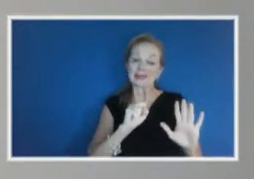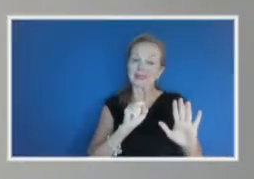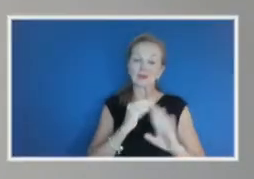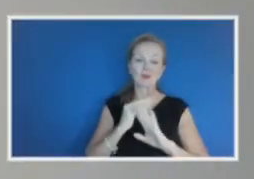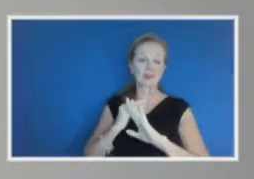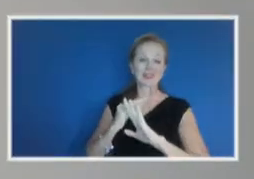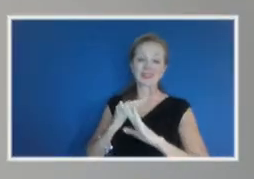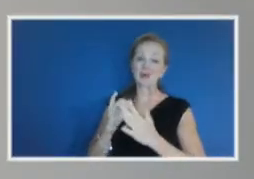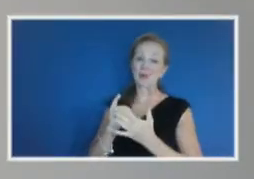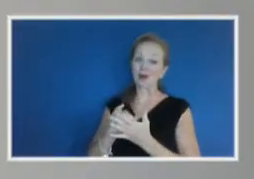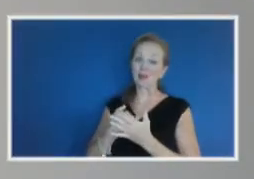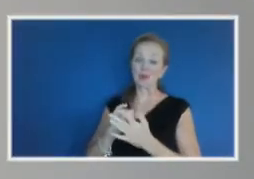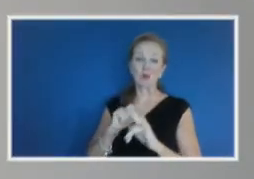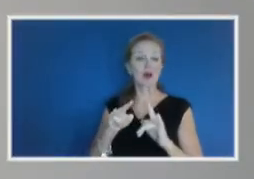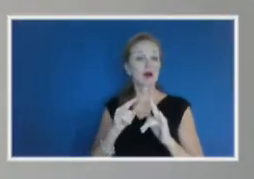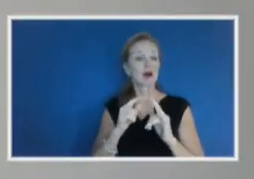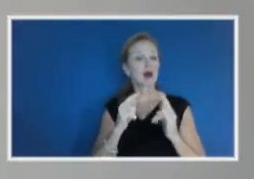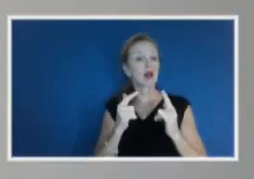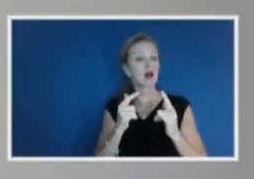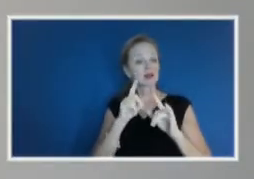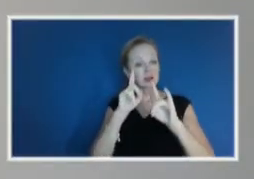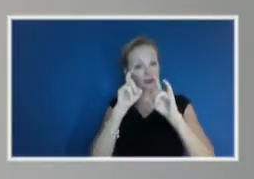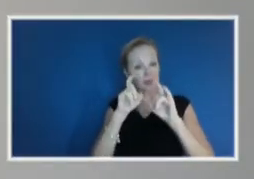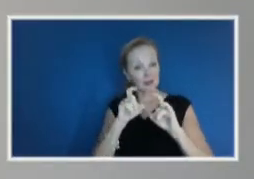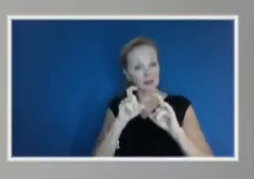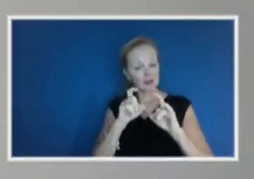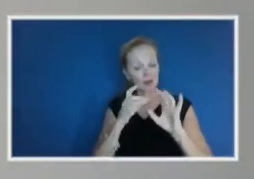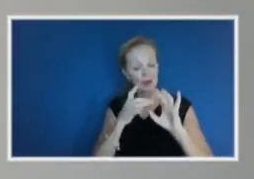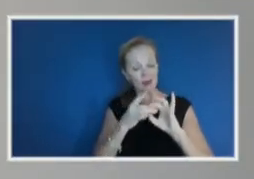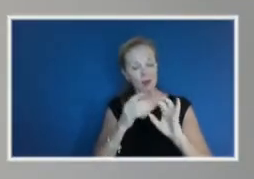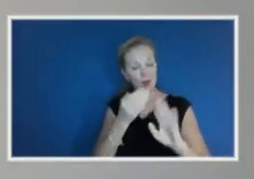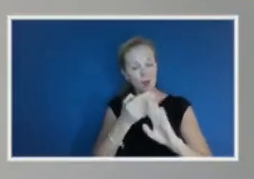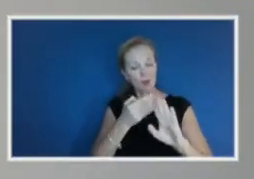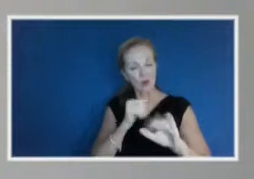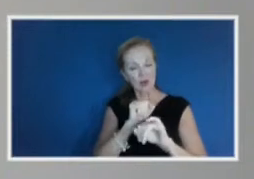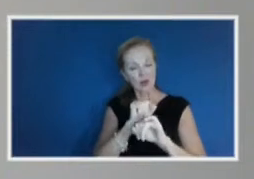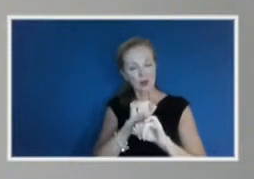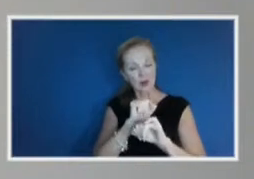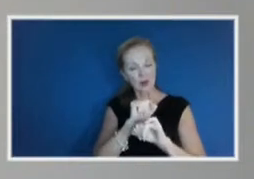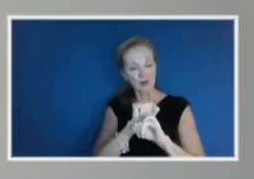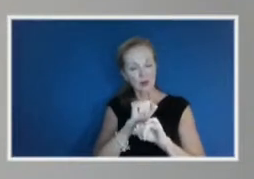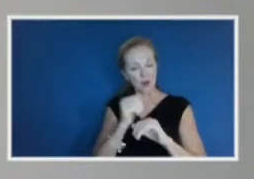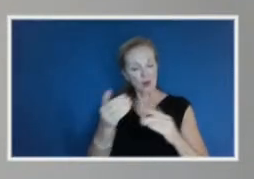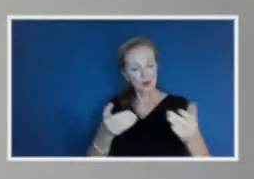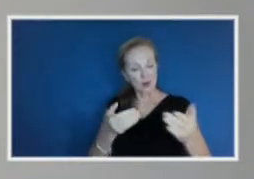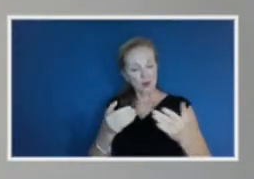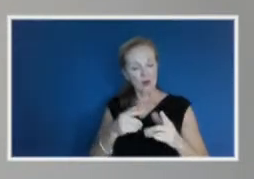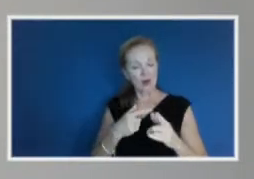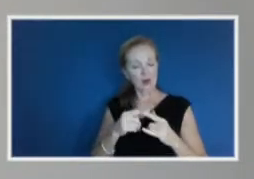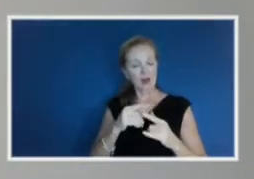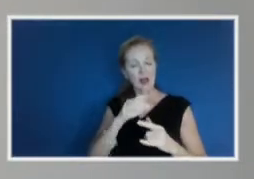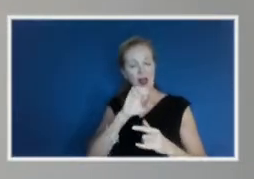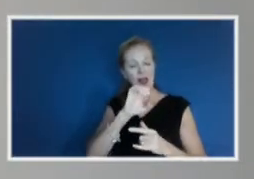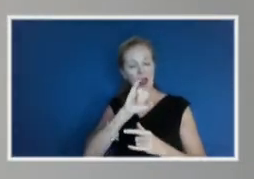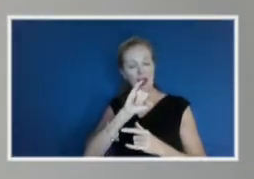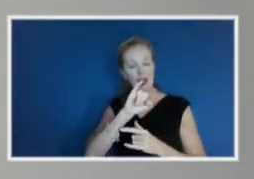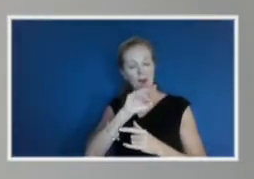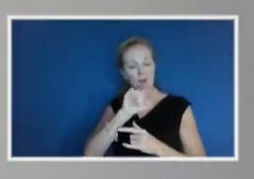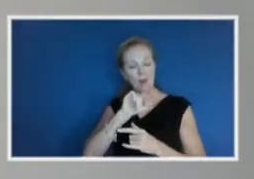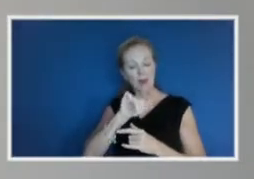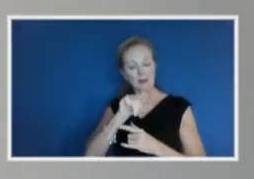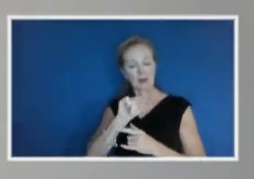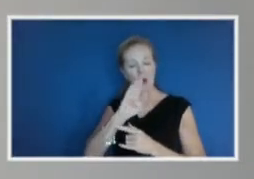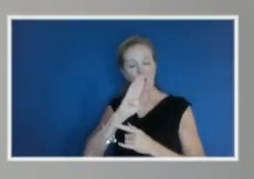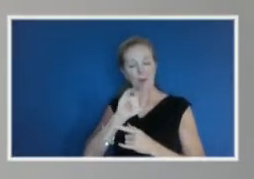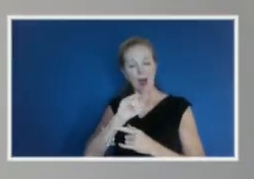lot of the testing that related to pre-employment with implicit bias testing. We look at background checks